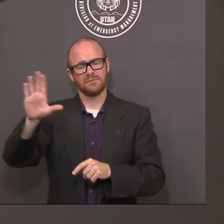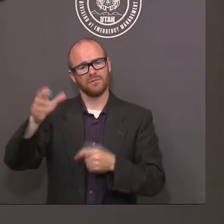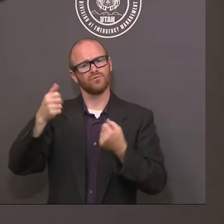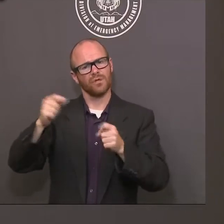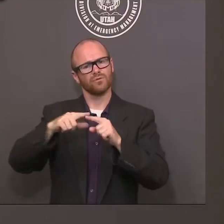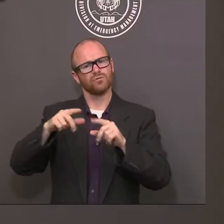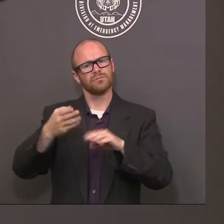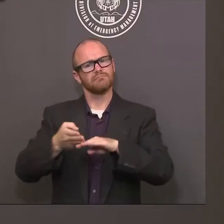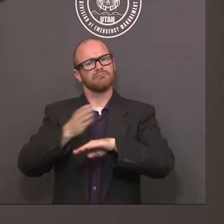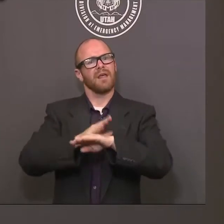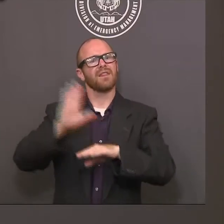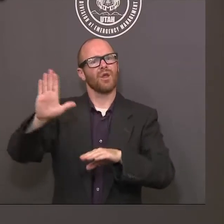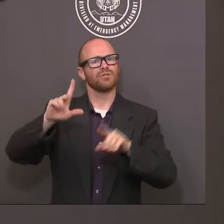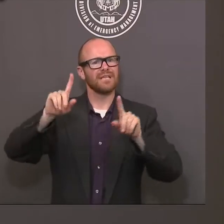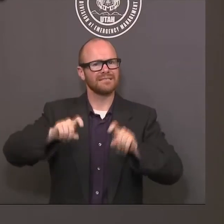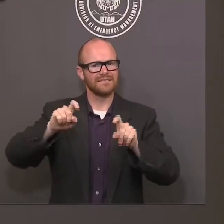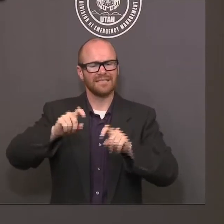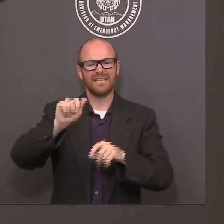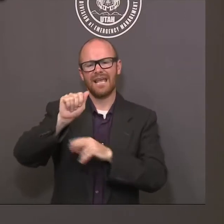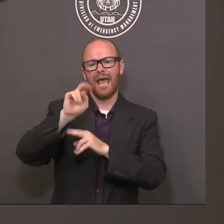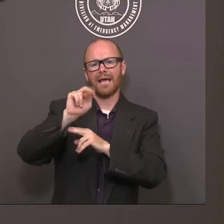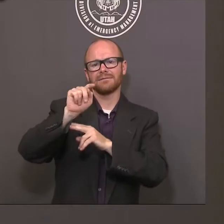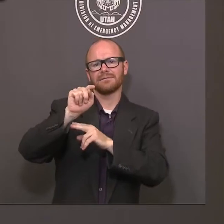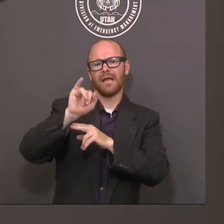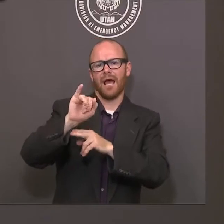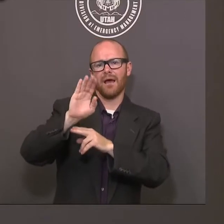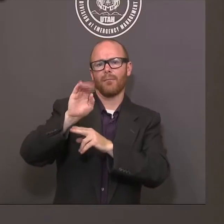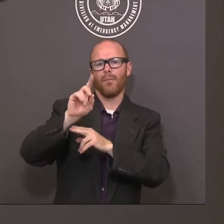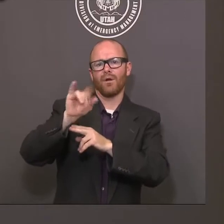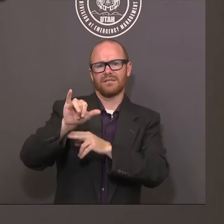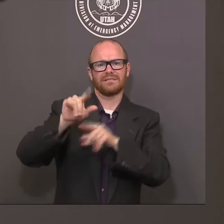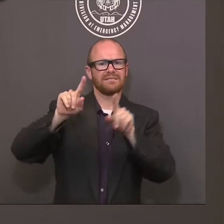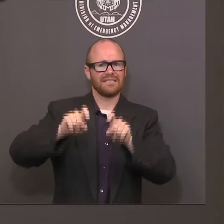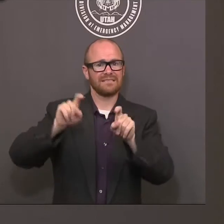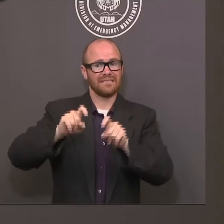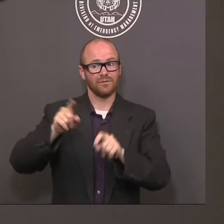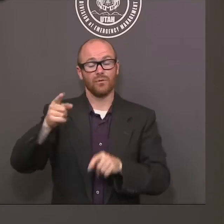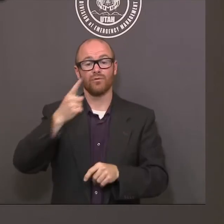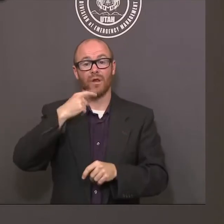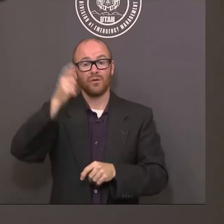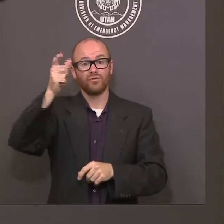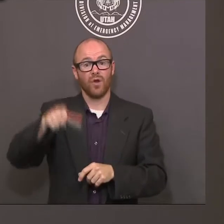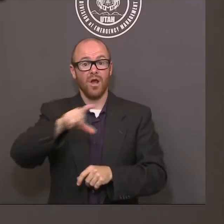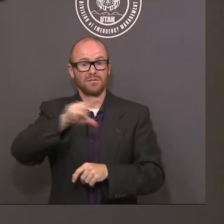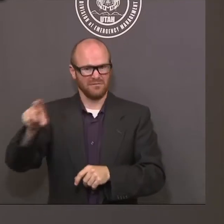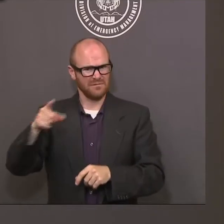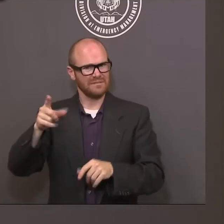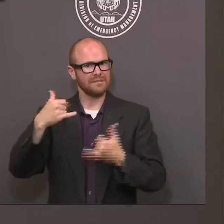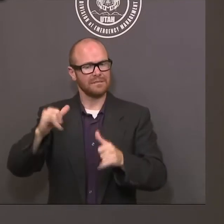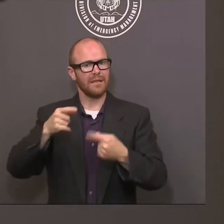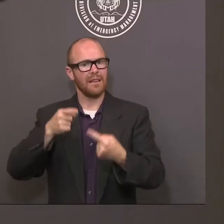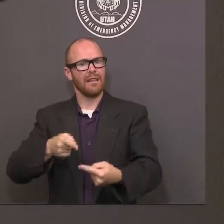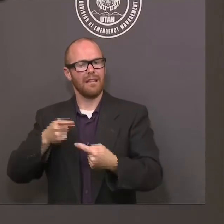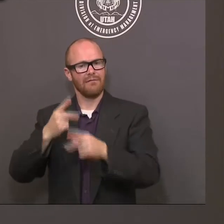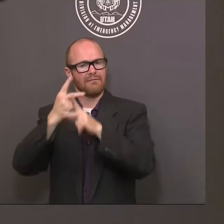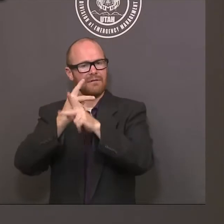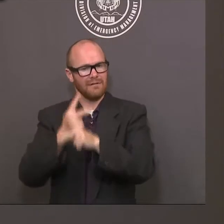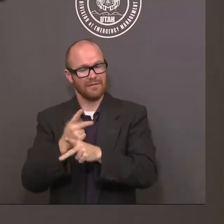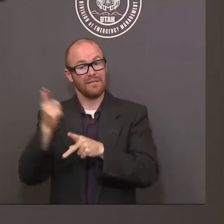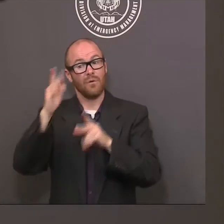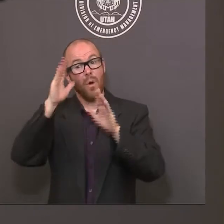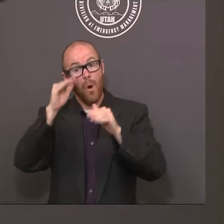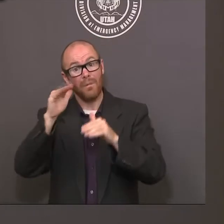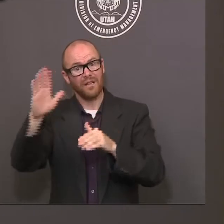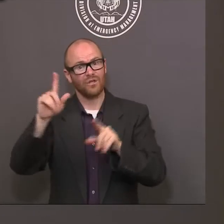testing, particularly antibody testing throughout the country. This is the American Red Cross. And they say they hope that their tests are